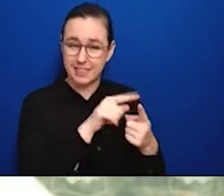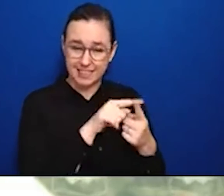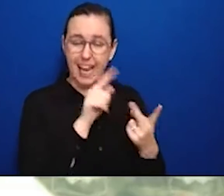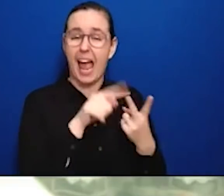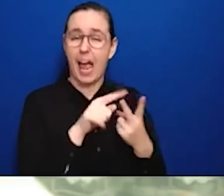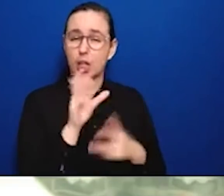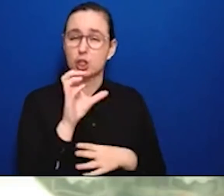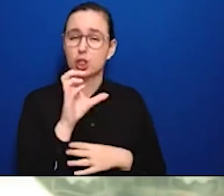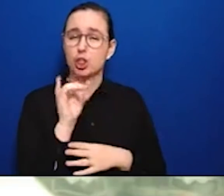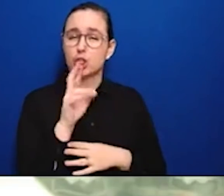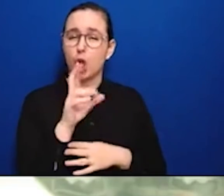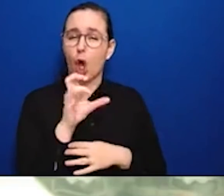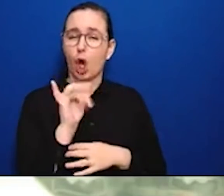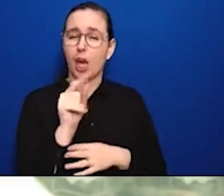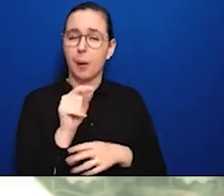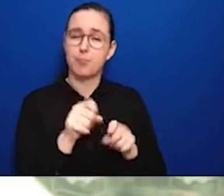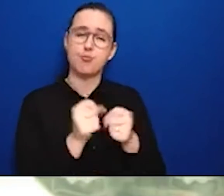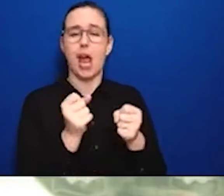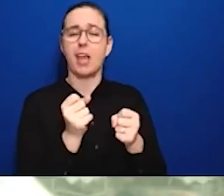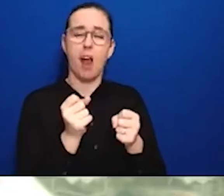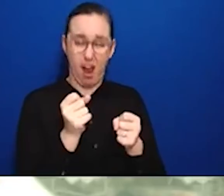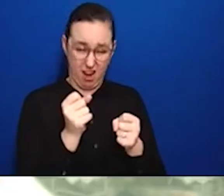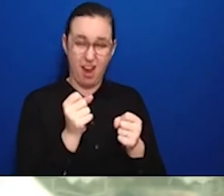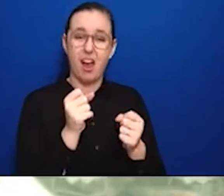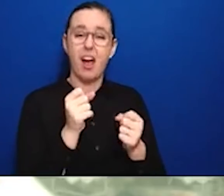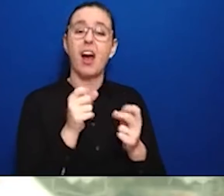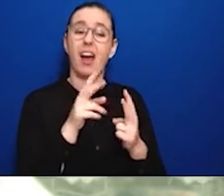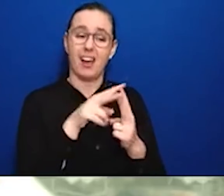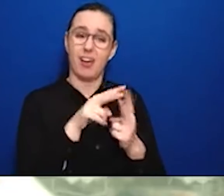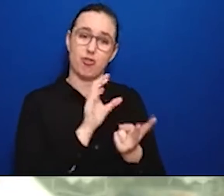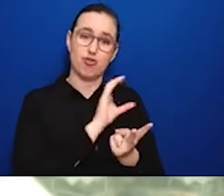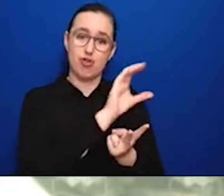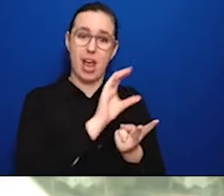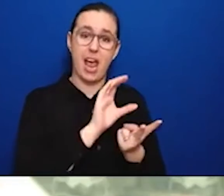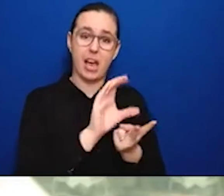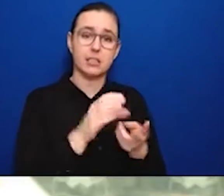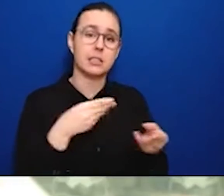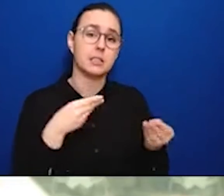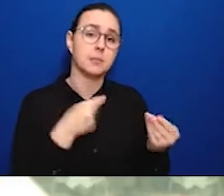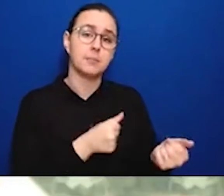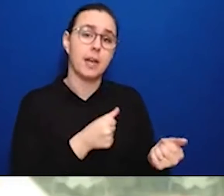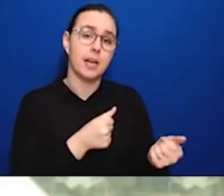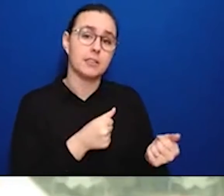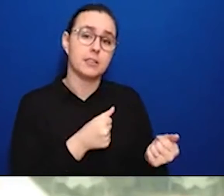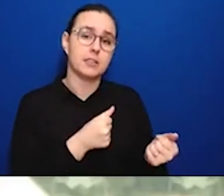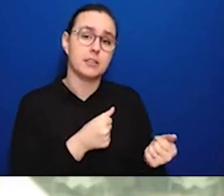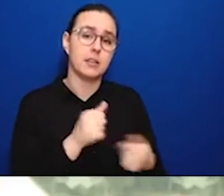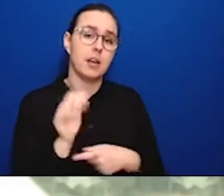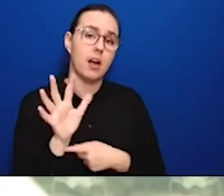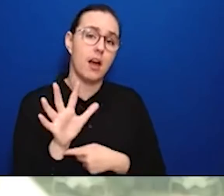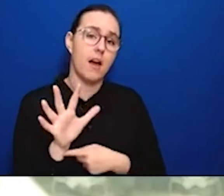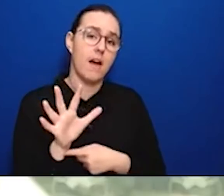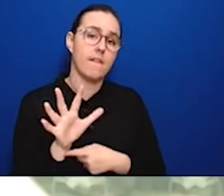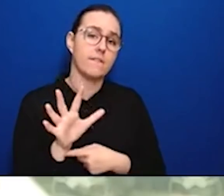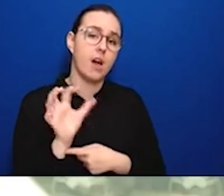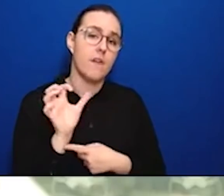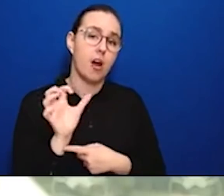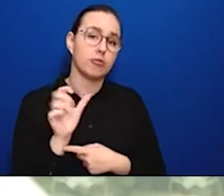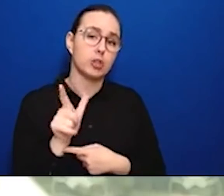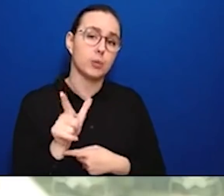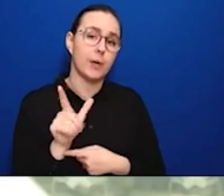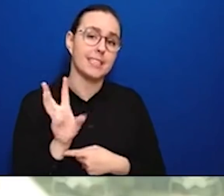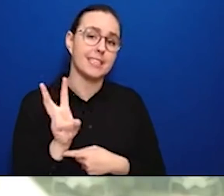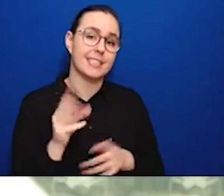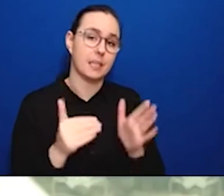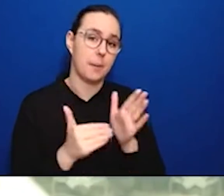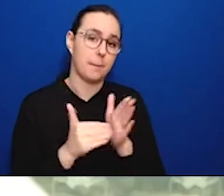million last year, which is quite considerable considering our initial budget was $300 million. But we made sure that we made it clear to businesses